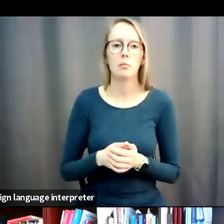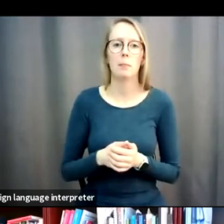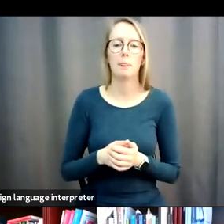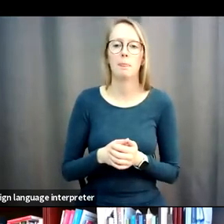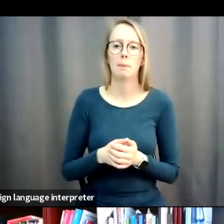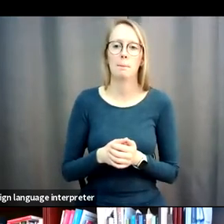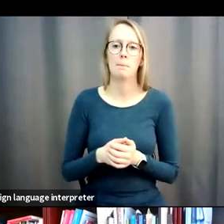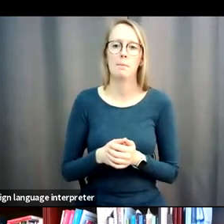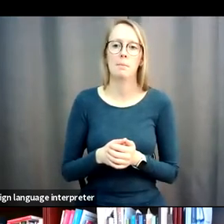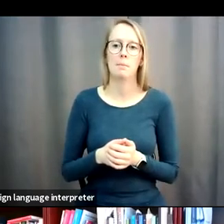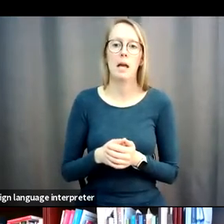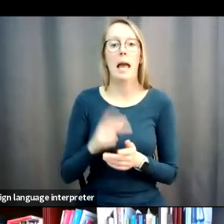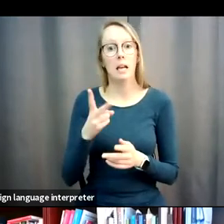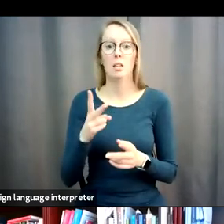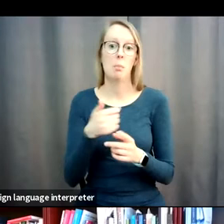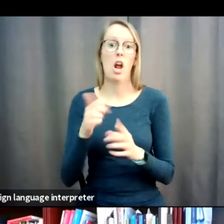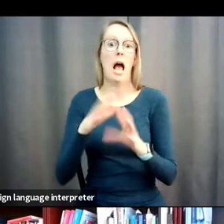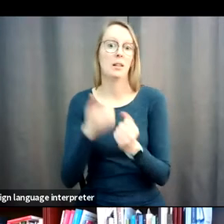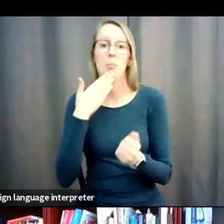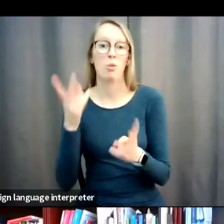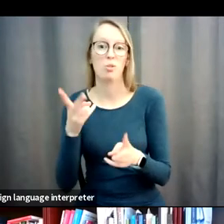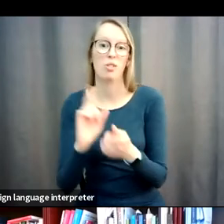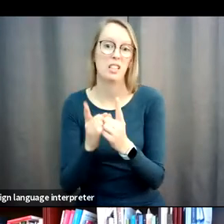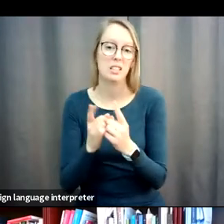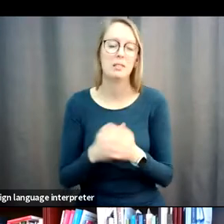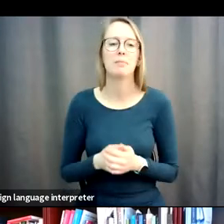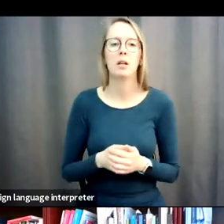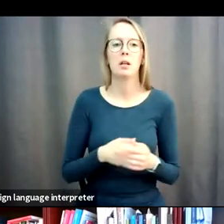fine. to Finland